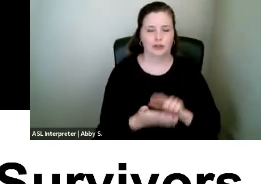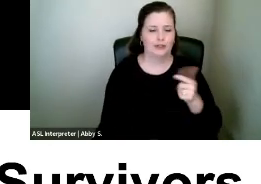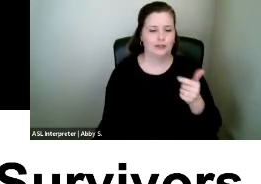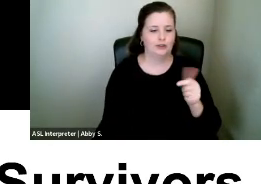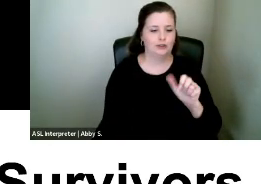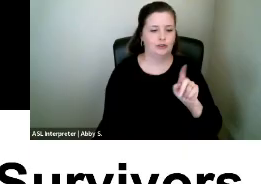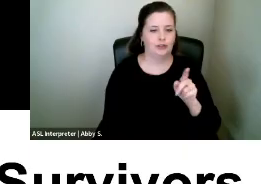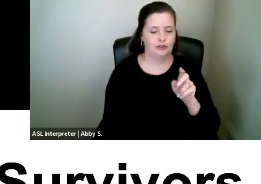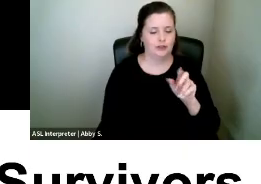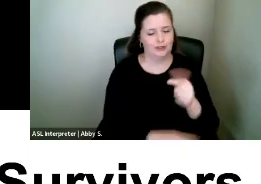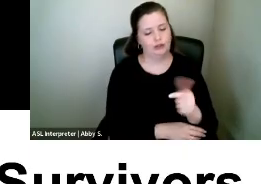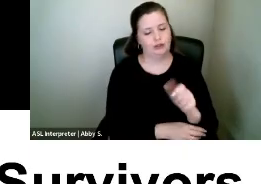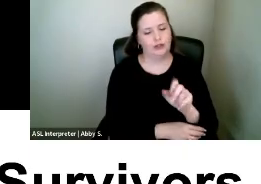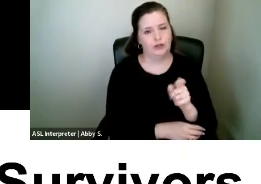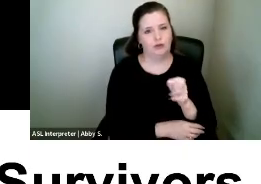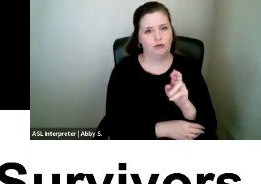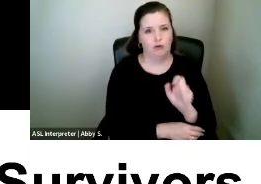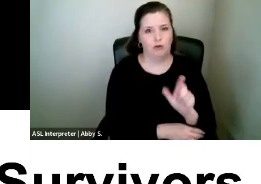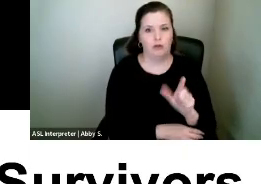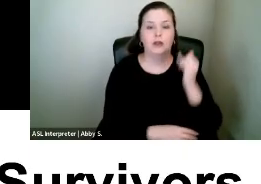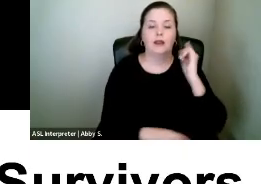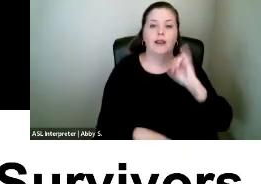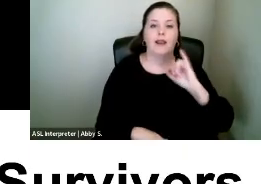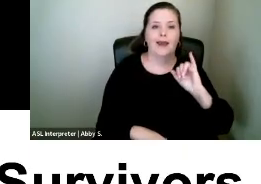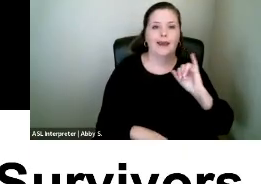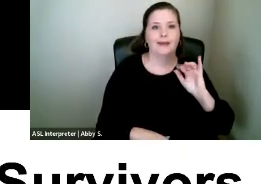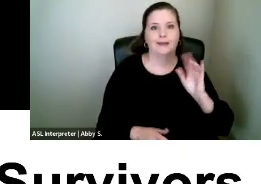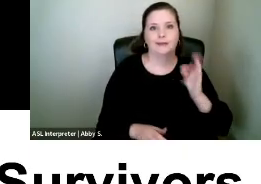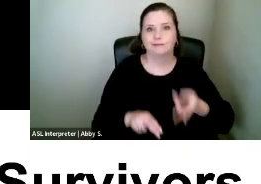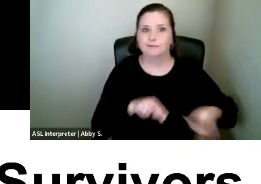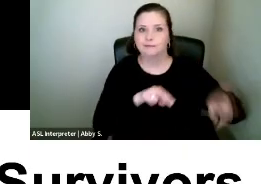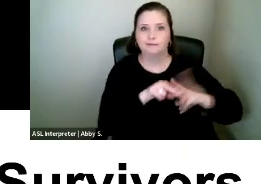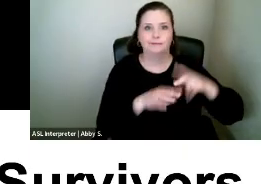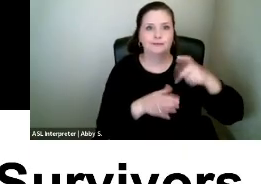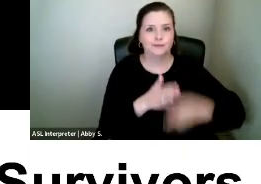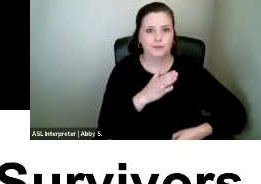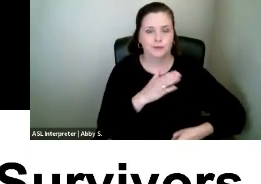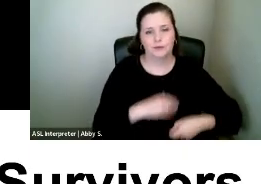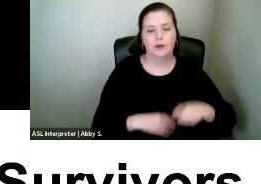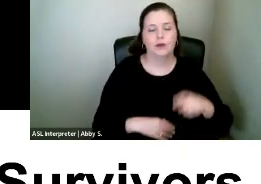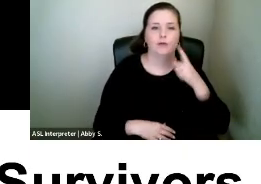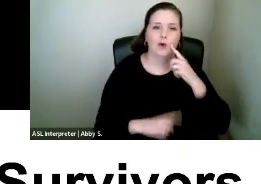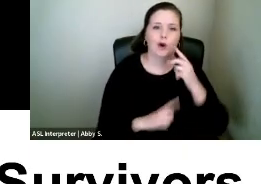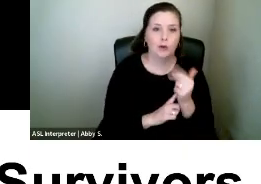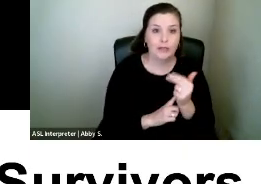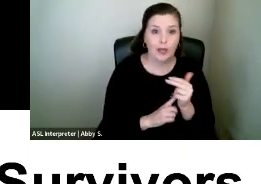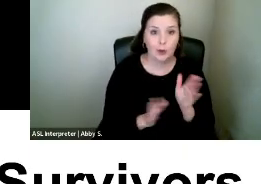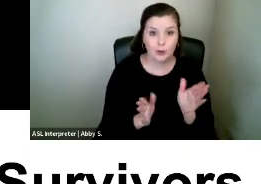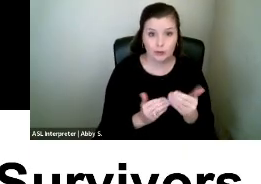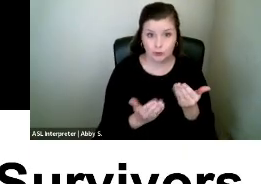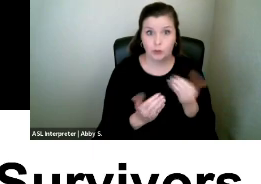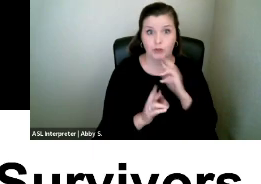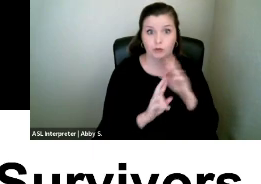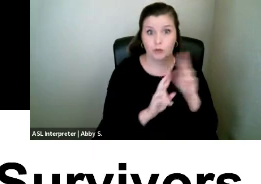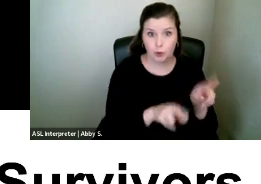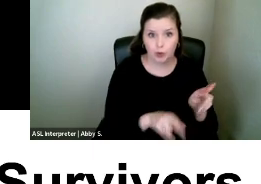any scams, price gouging of things like hotel rooms, water,